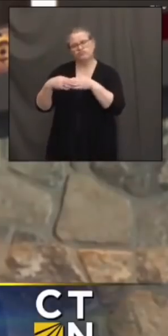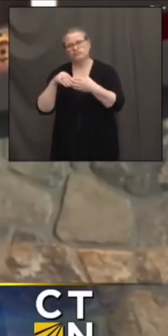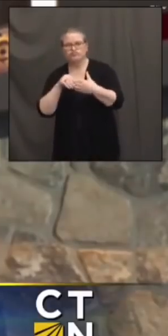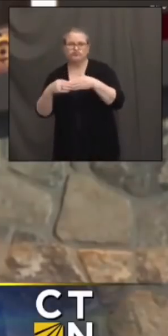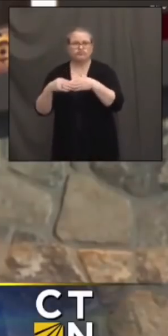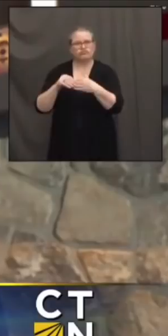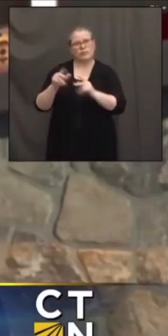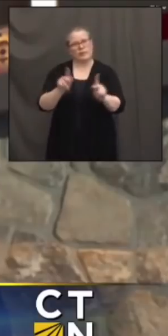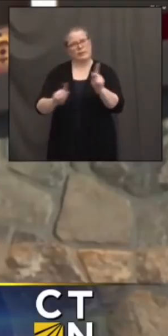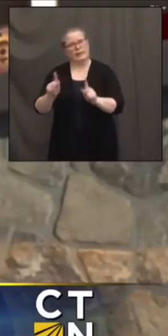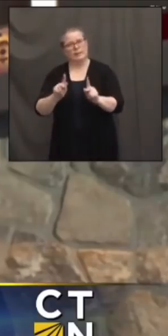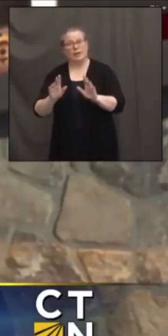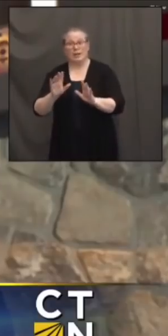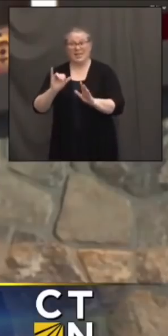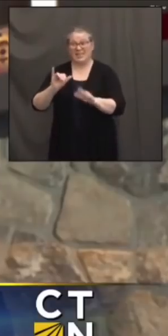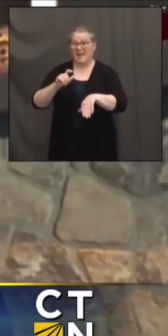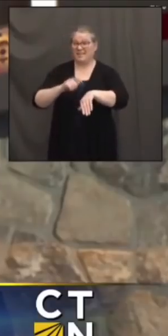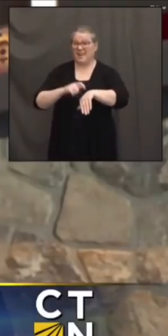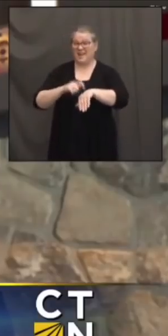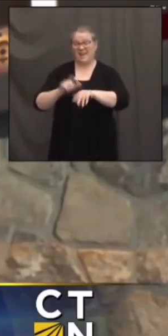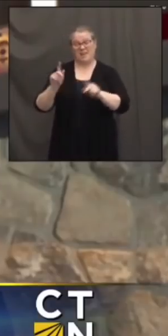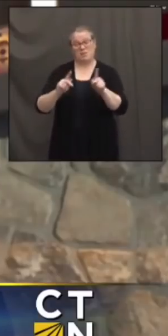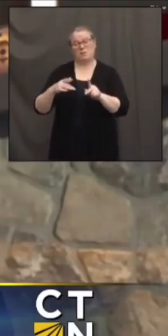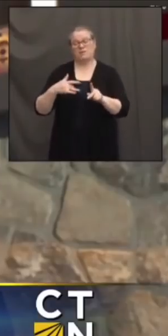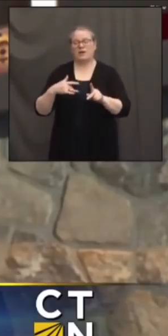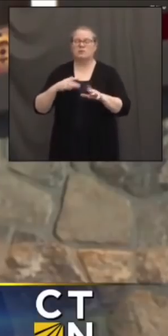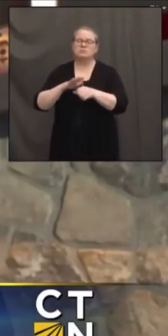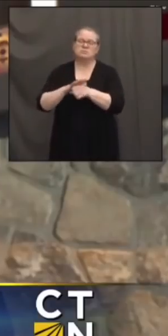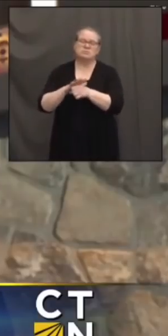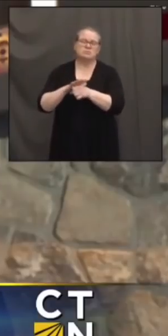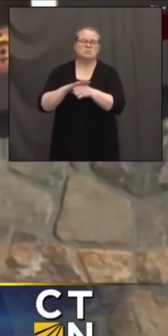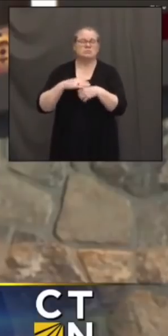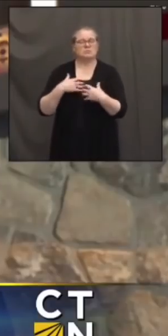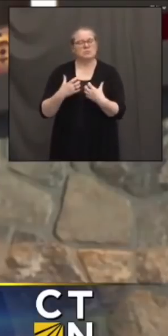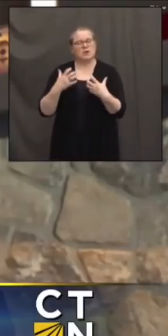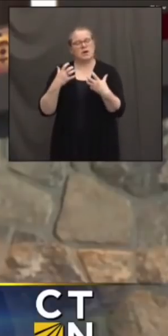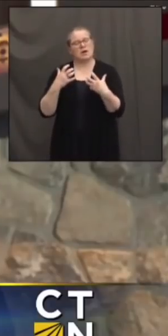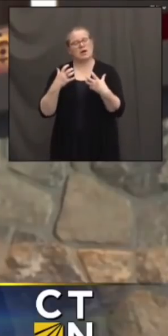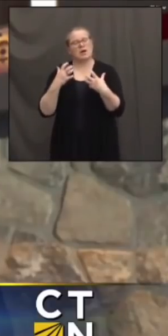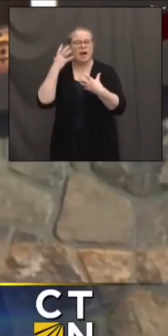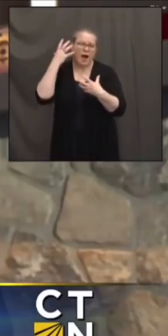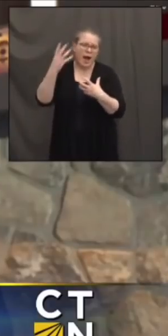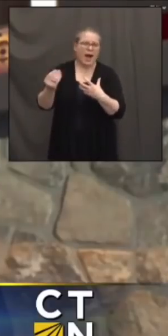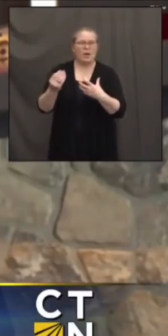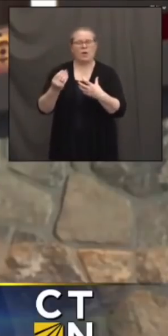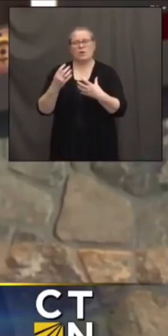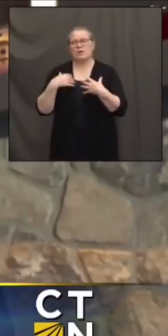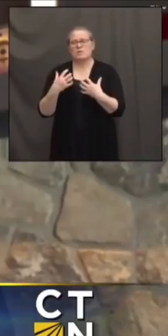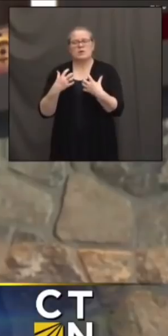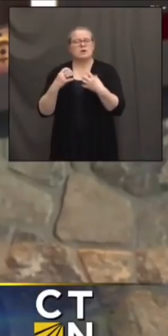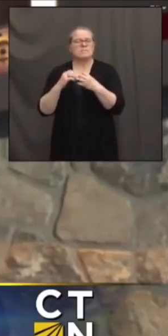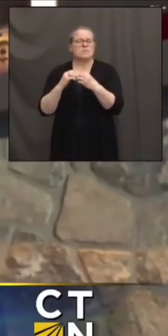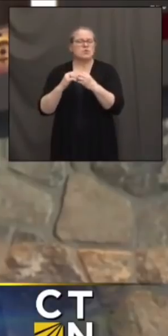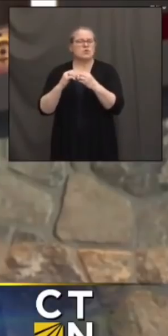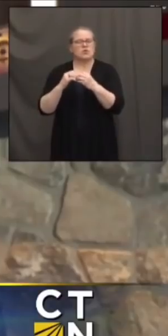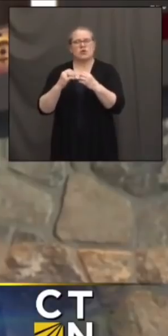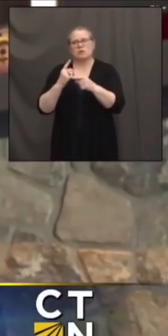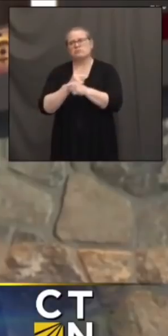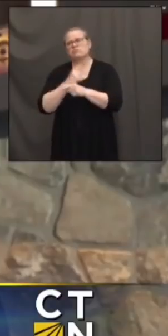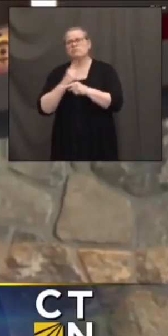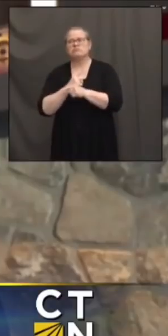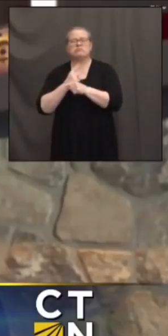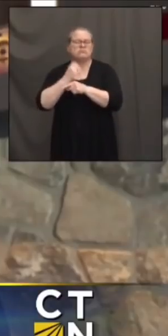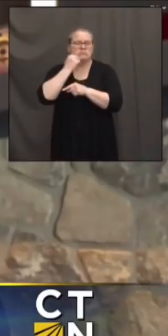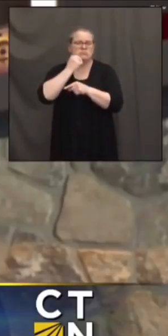the public mood is. And the public mood was in a place where people wanted to start returning to some semblance of normalcy. And I think trying to provide a glide path to do